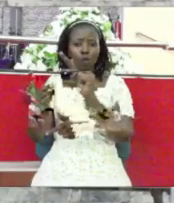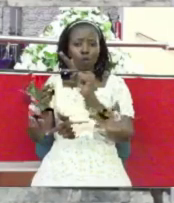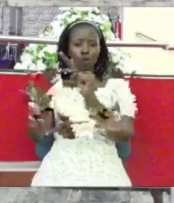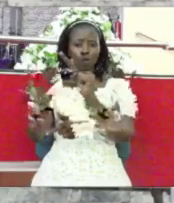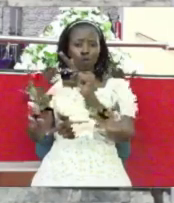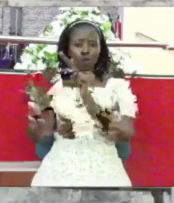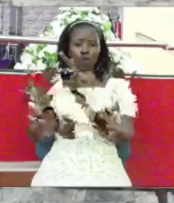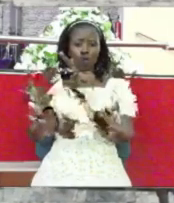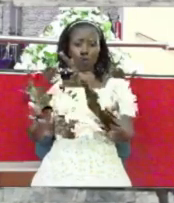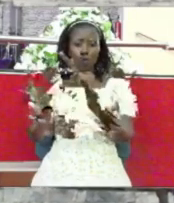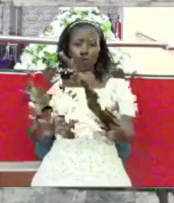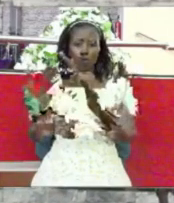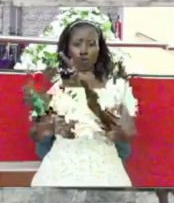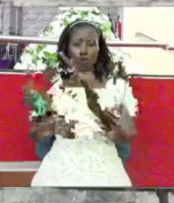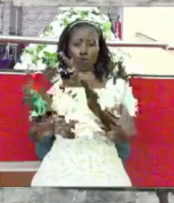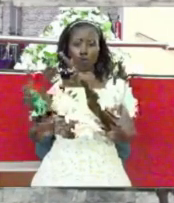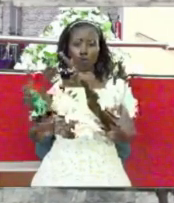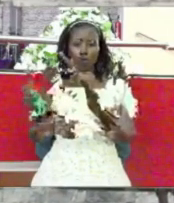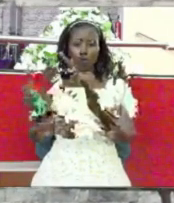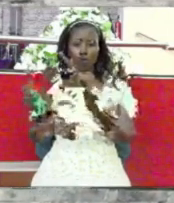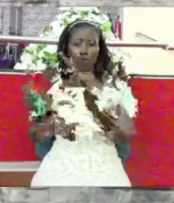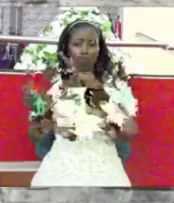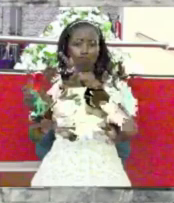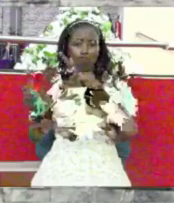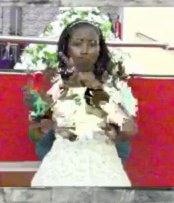forevermore. Where we will have bodies that will never hunger.